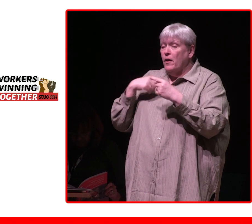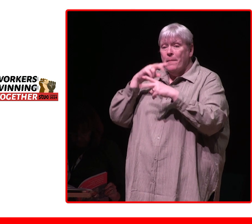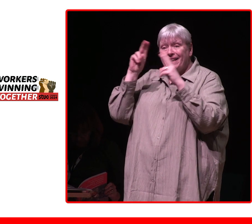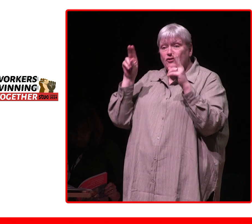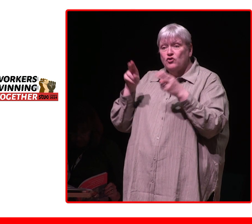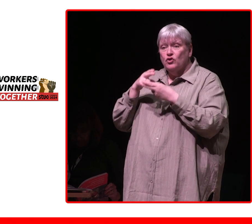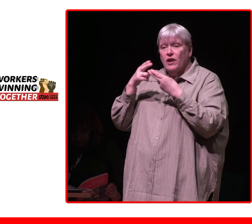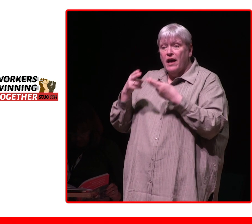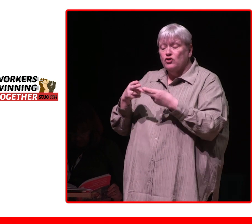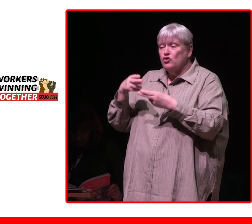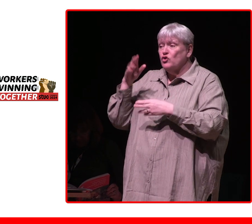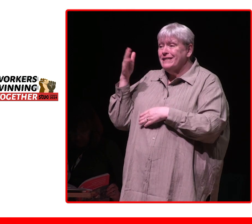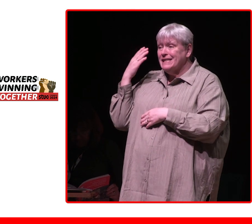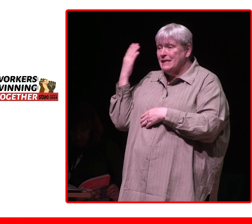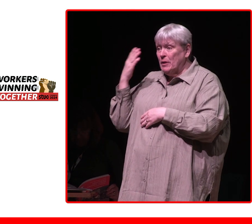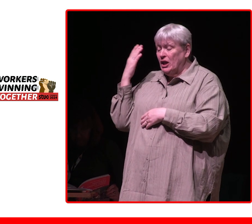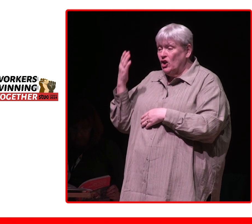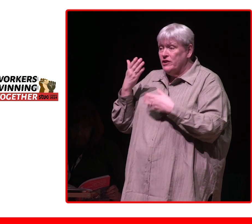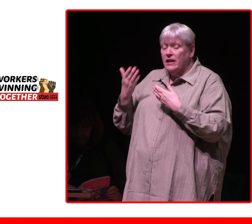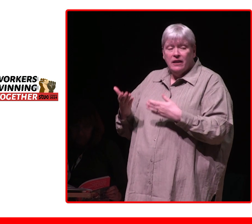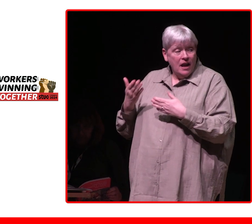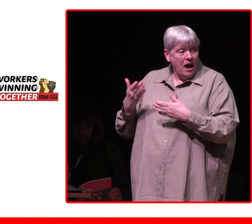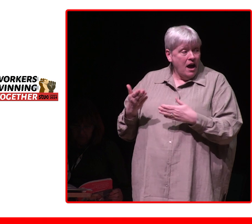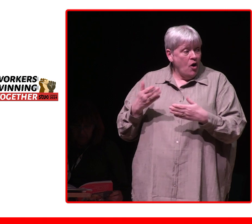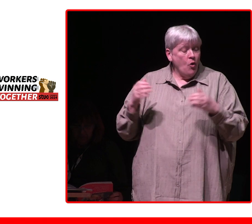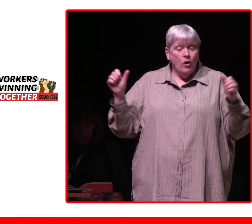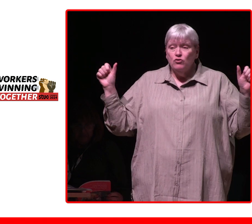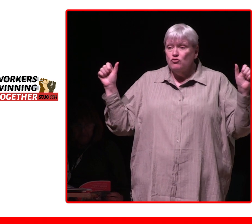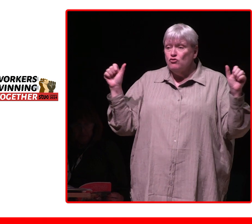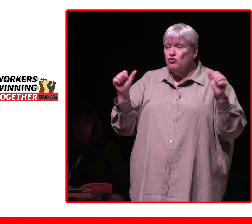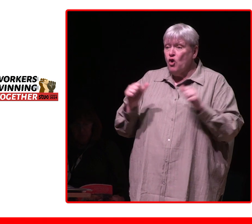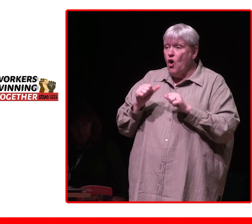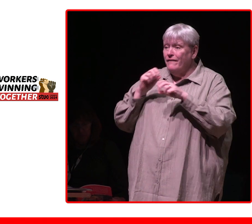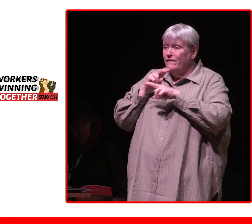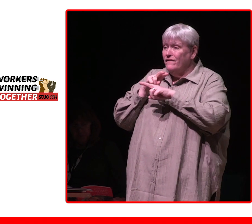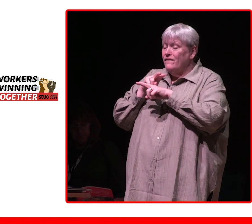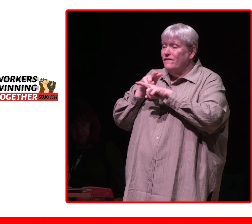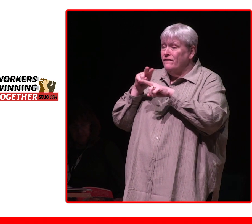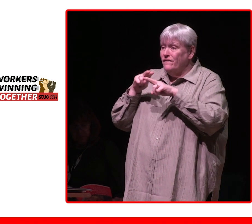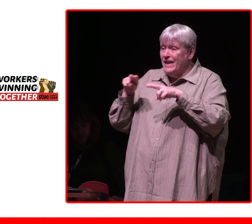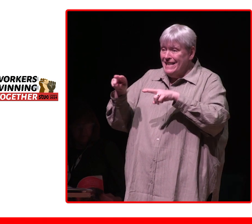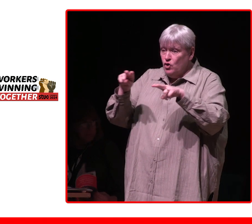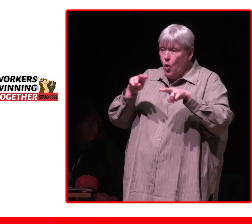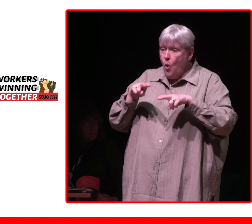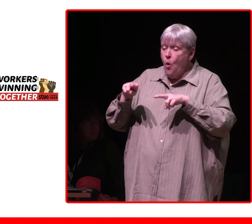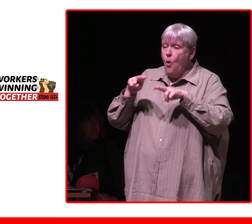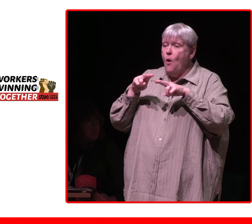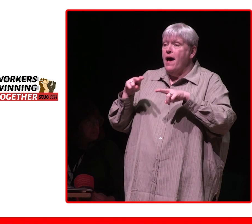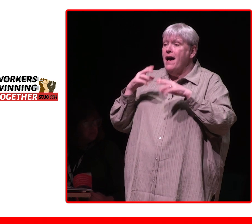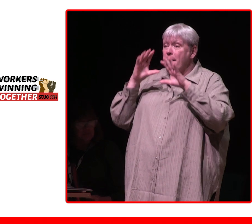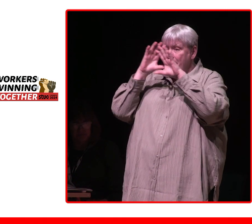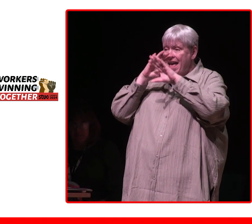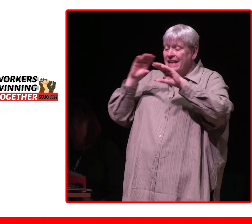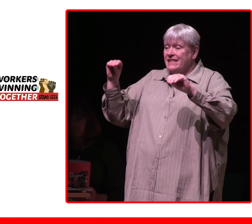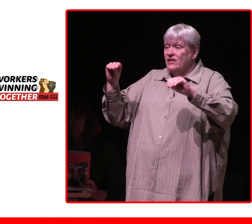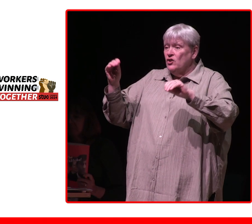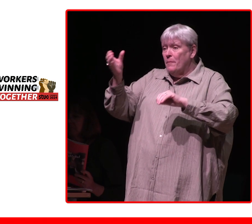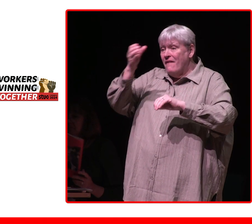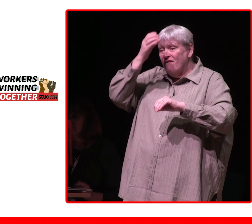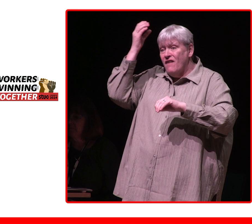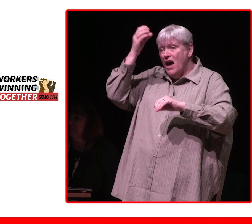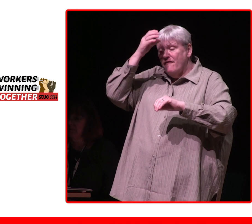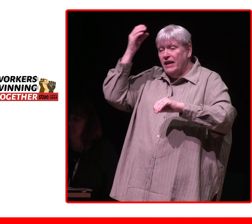guest speakers, we will now view a short video message on behalf of the firefighters